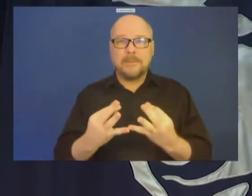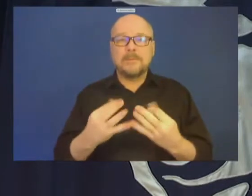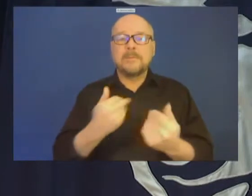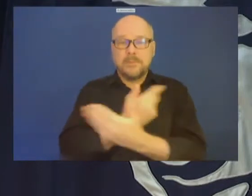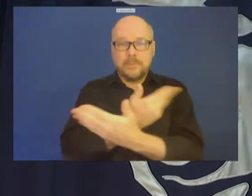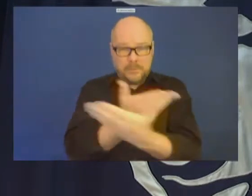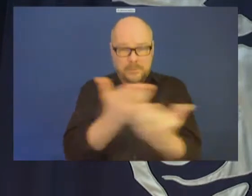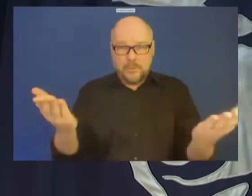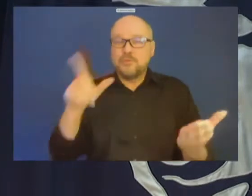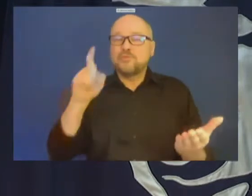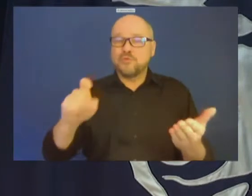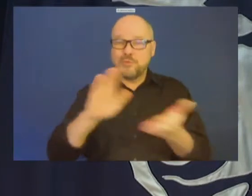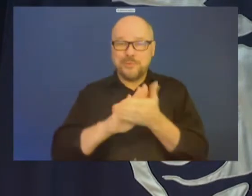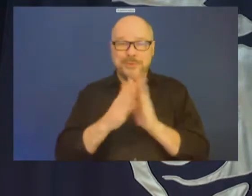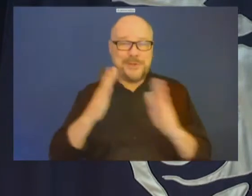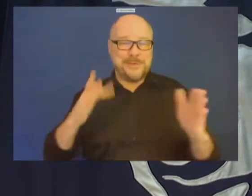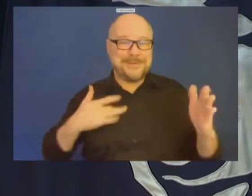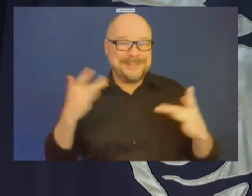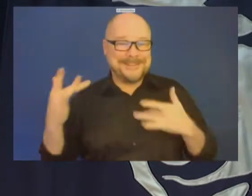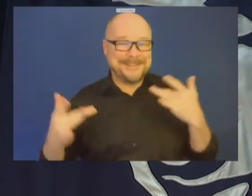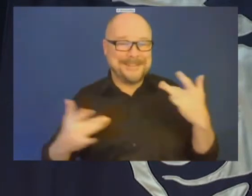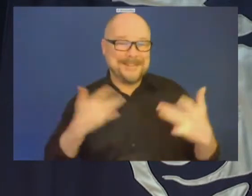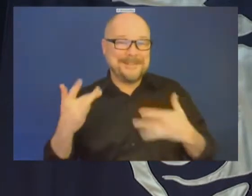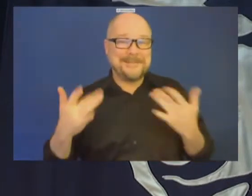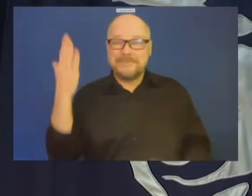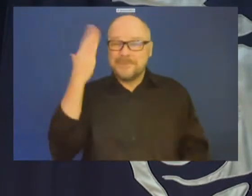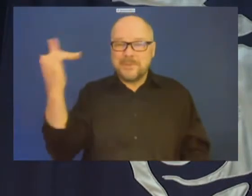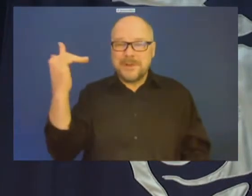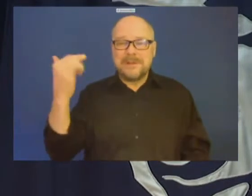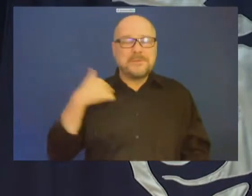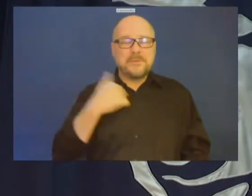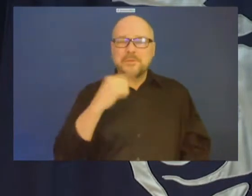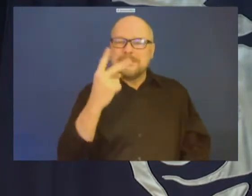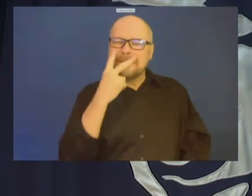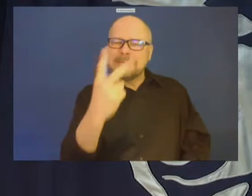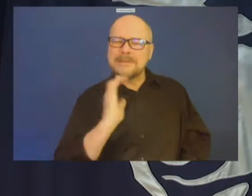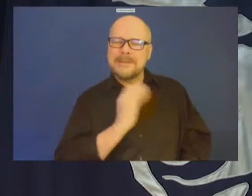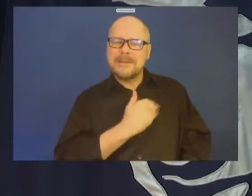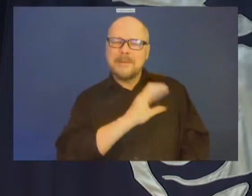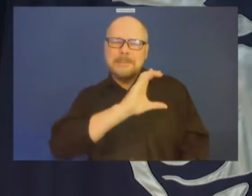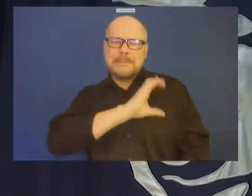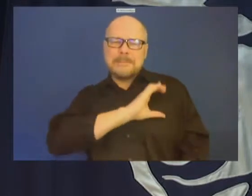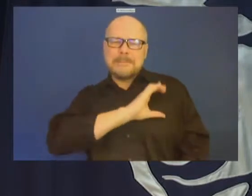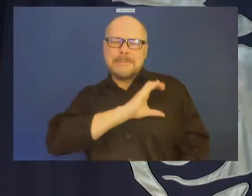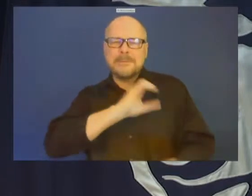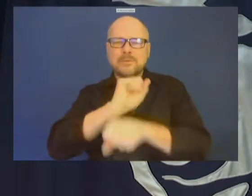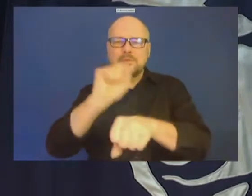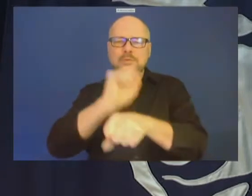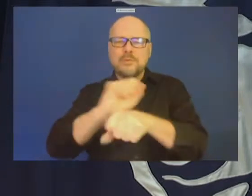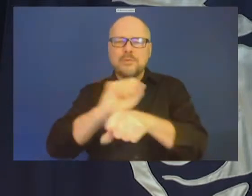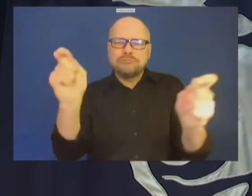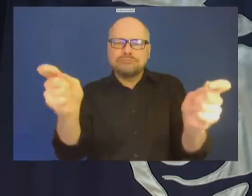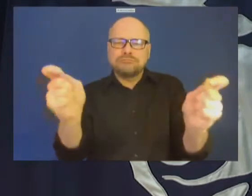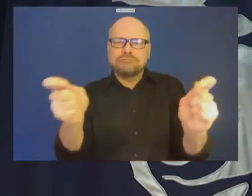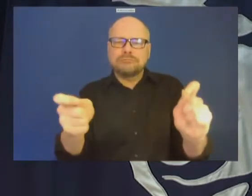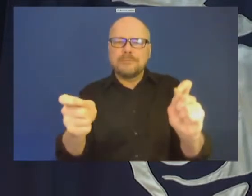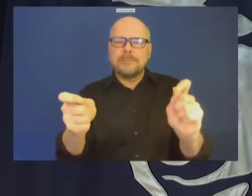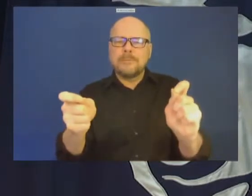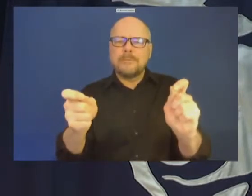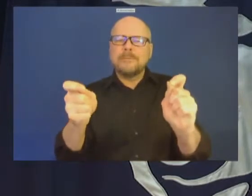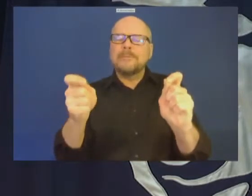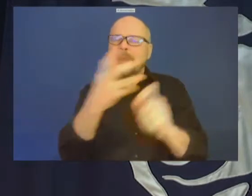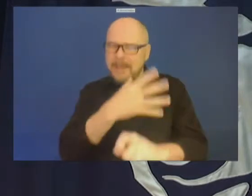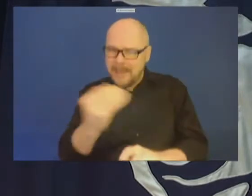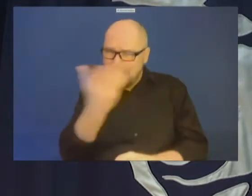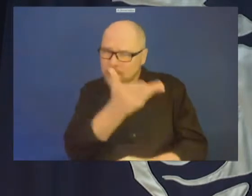look to the forefront of change within our profession. It's an exciting time to see that you get to see it through